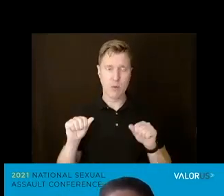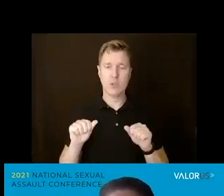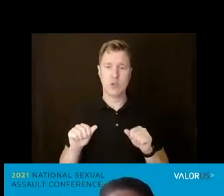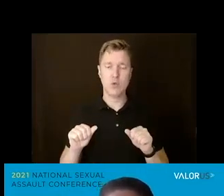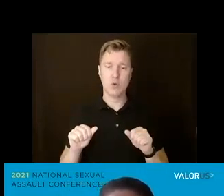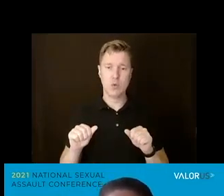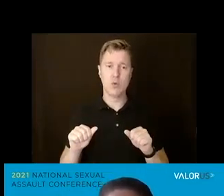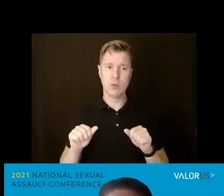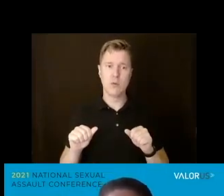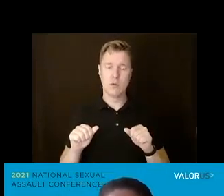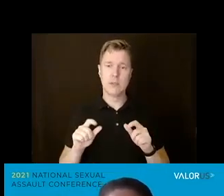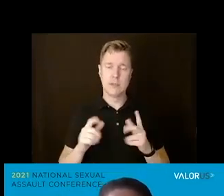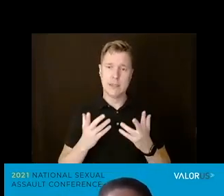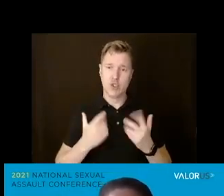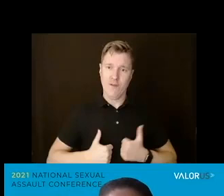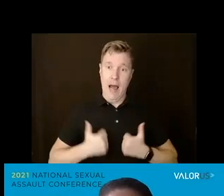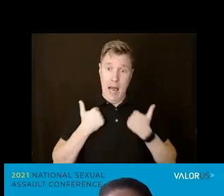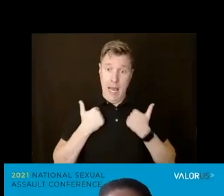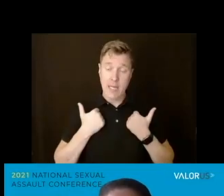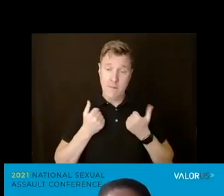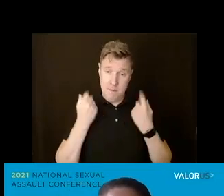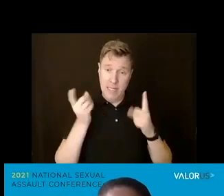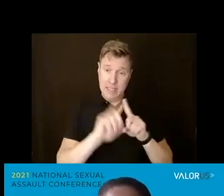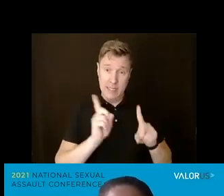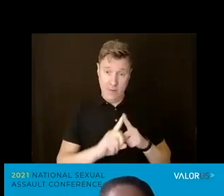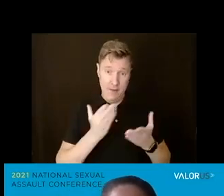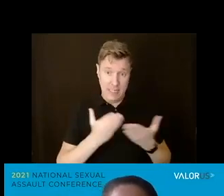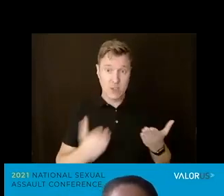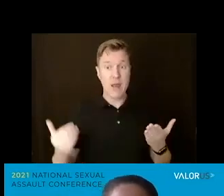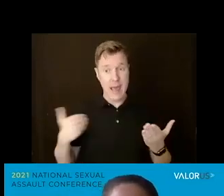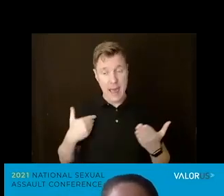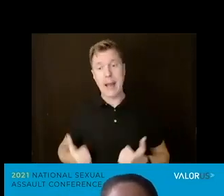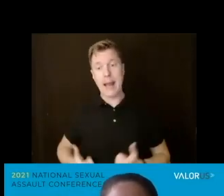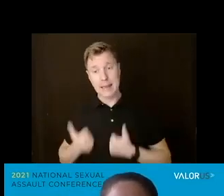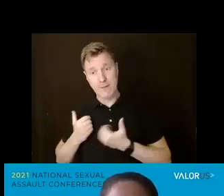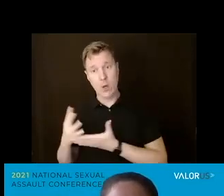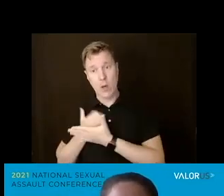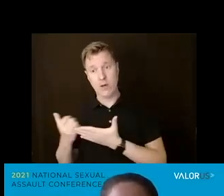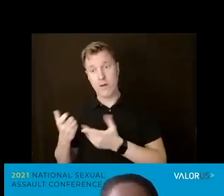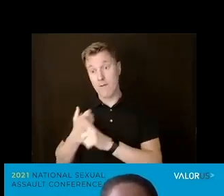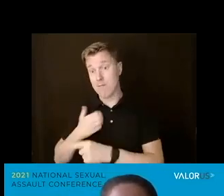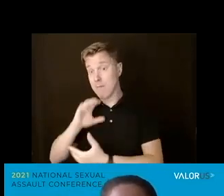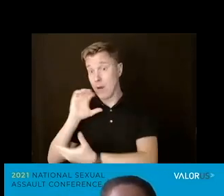storms because we had a living wage from my wife. We had